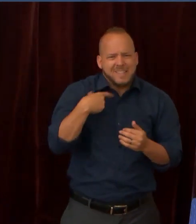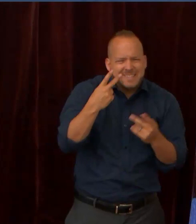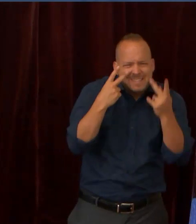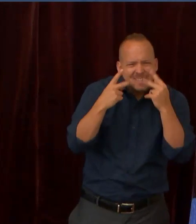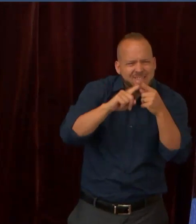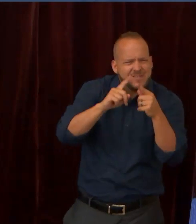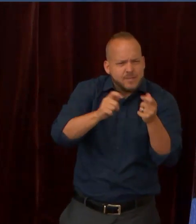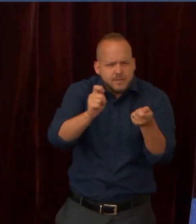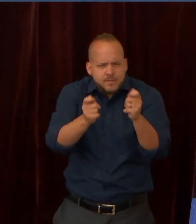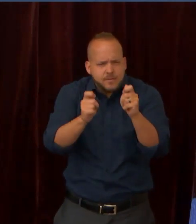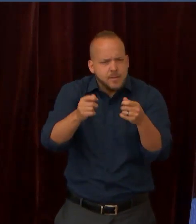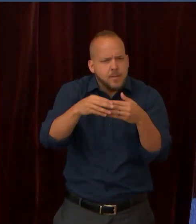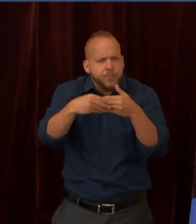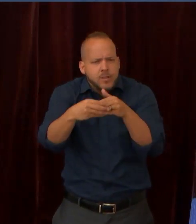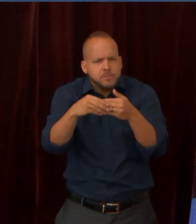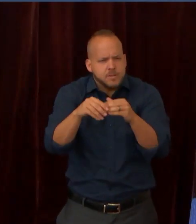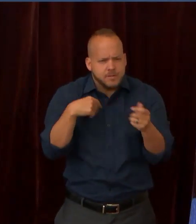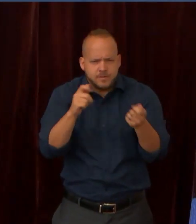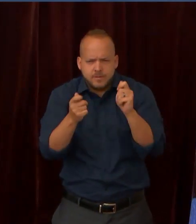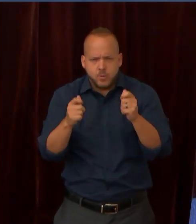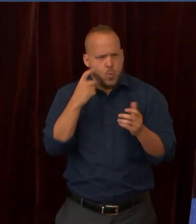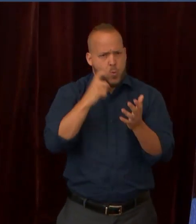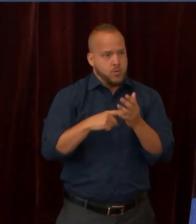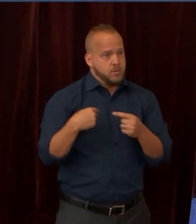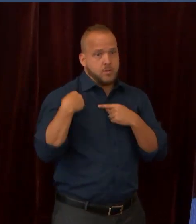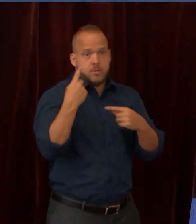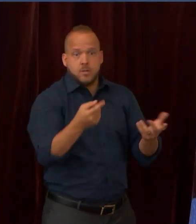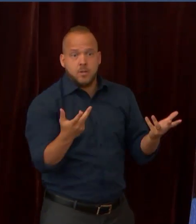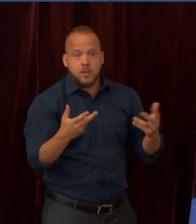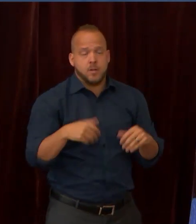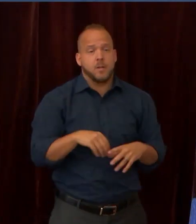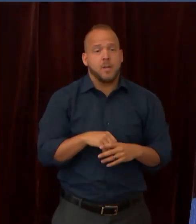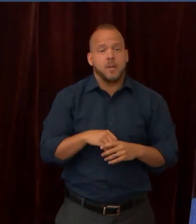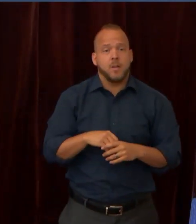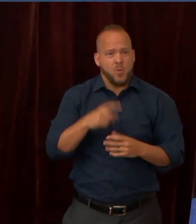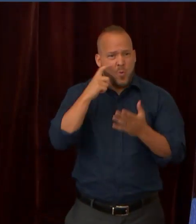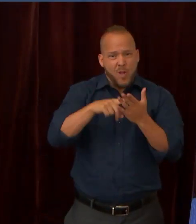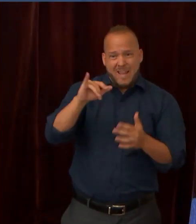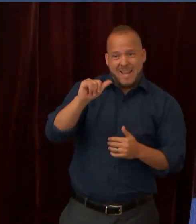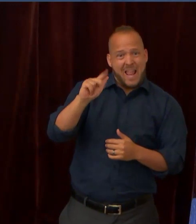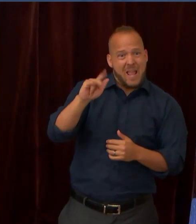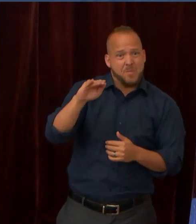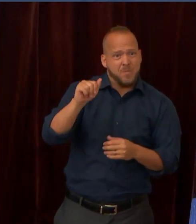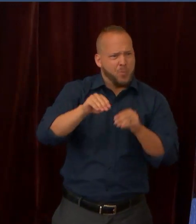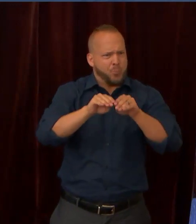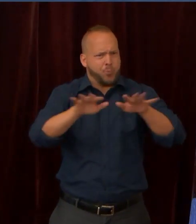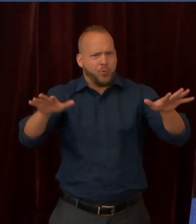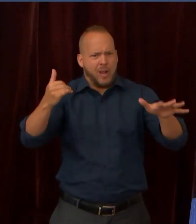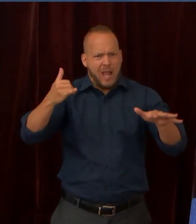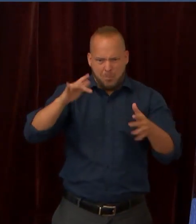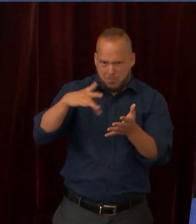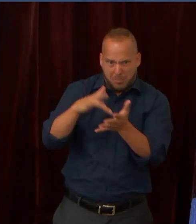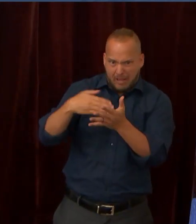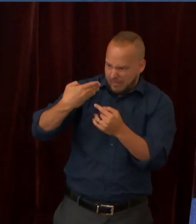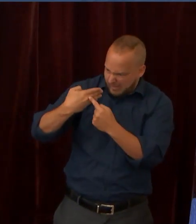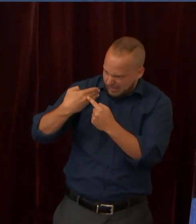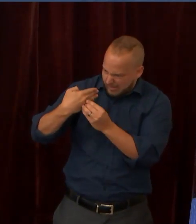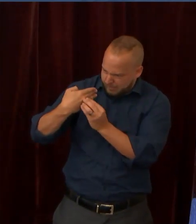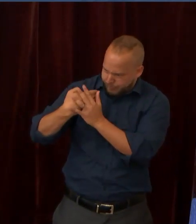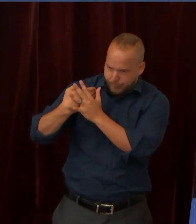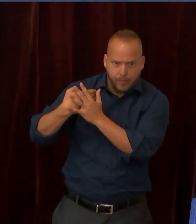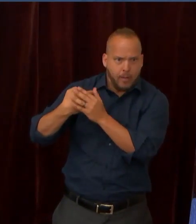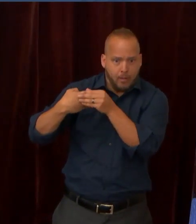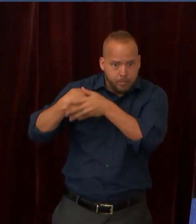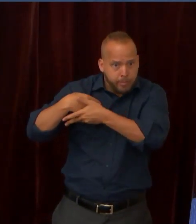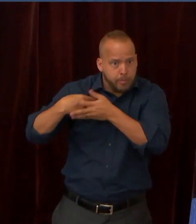still are very much at risk. Now, every state is different. I think there's, to think that we're homogenous 50 states is not